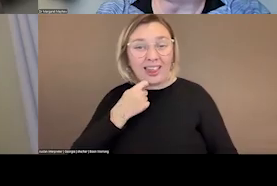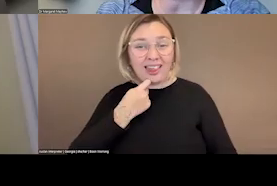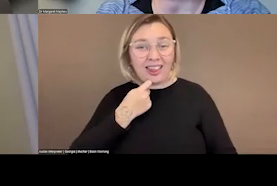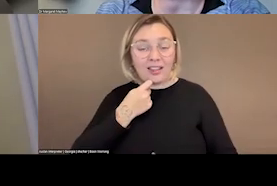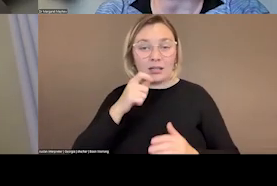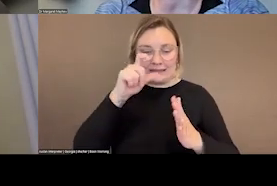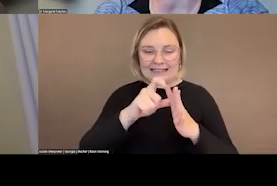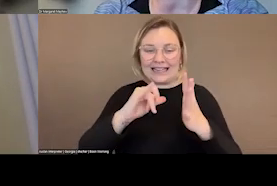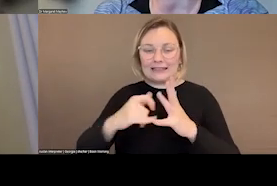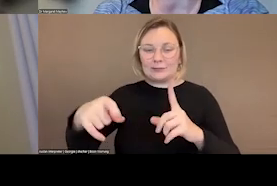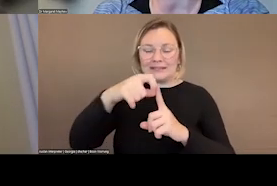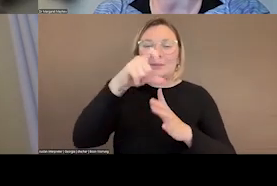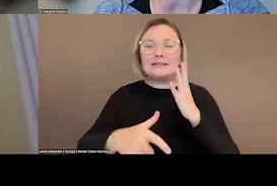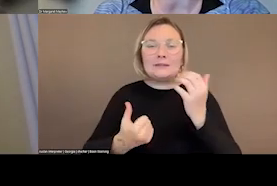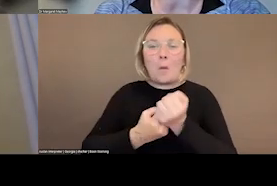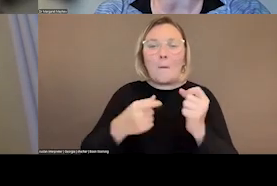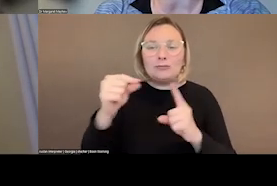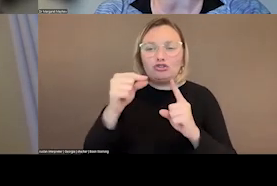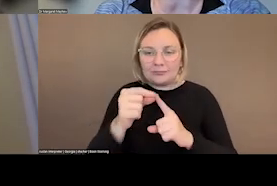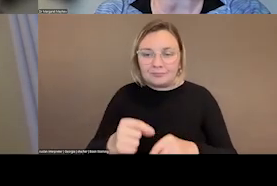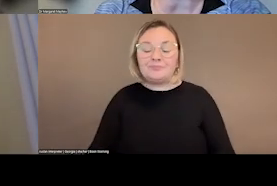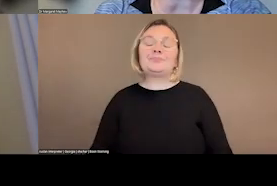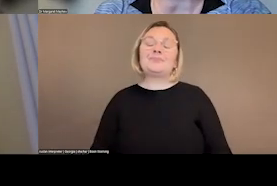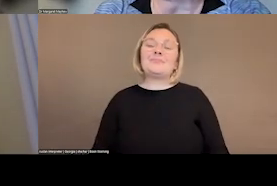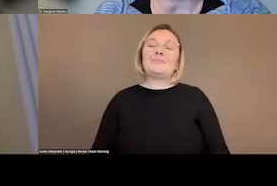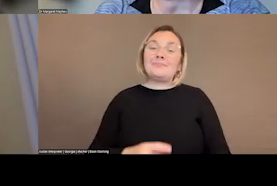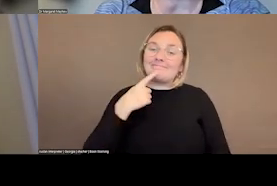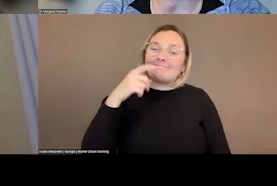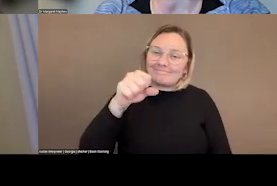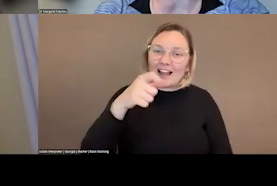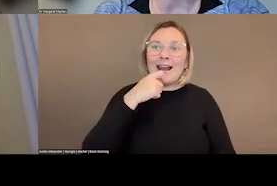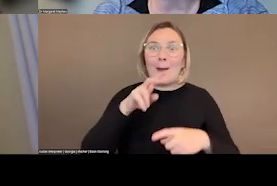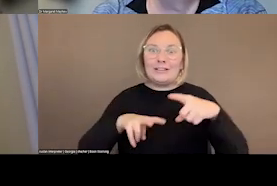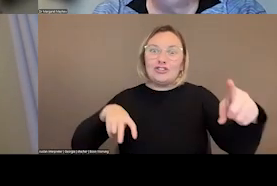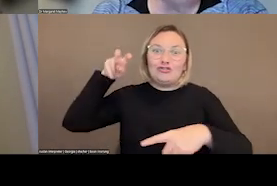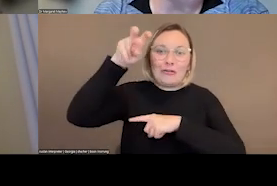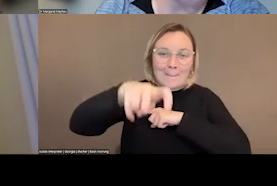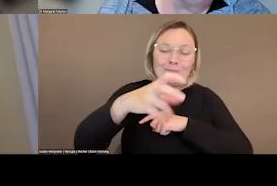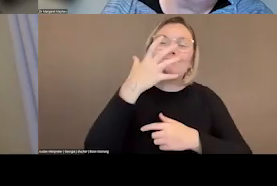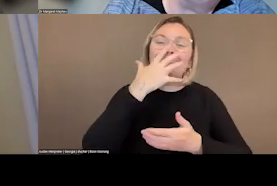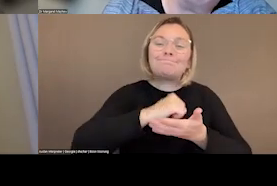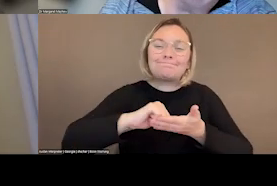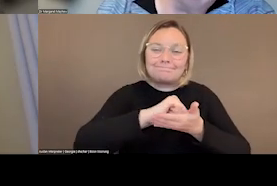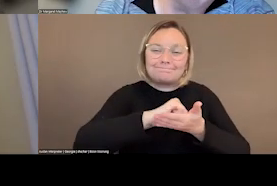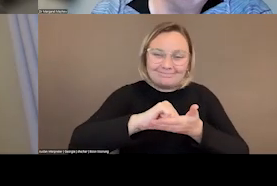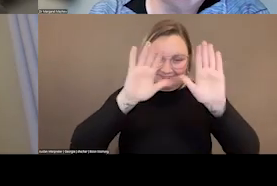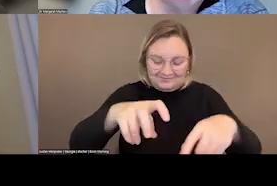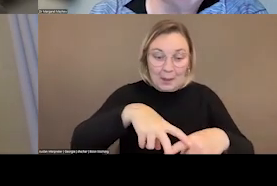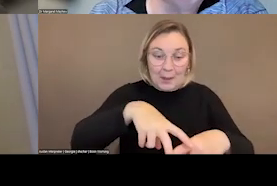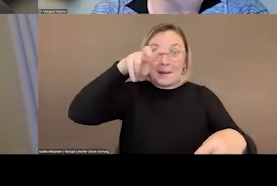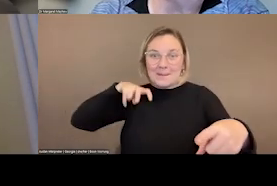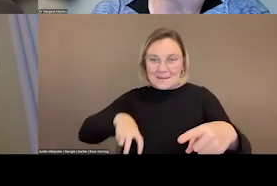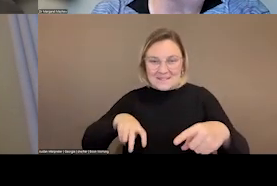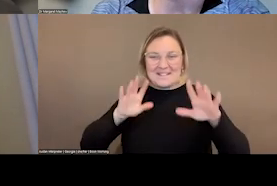support pension? Yep. So I did kind of jump the gun there. I do apologize. Sorry about that. But yeah, going